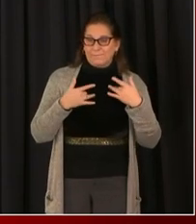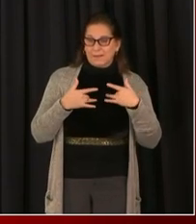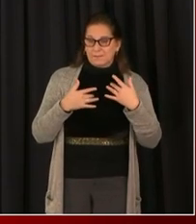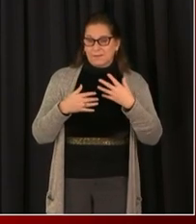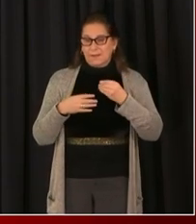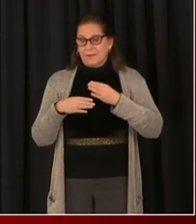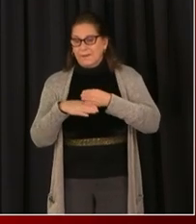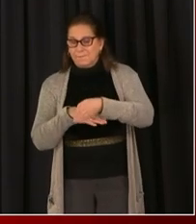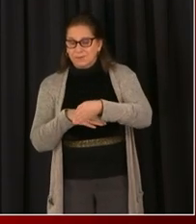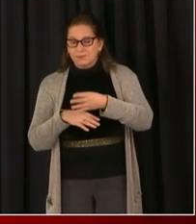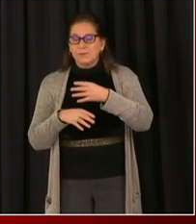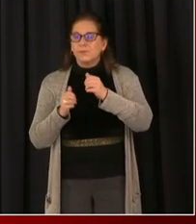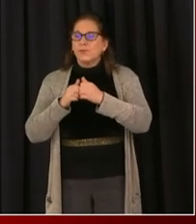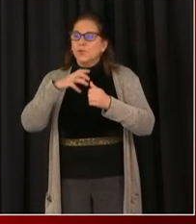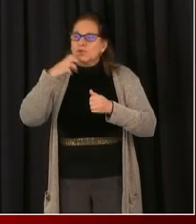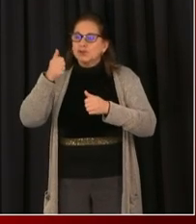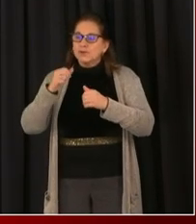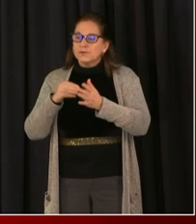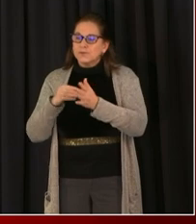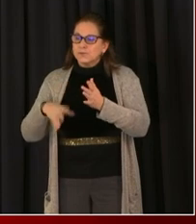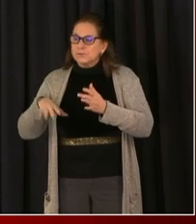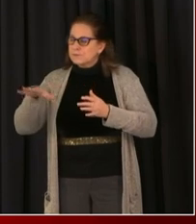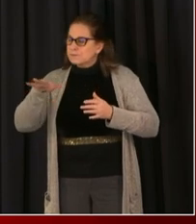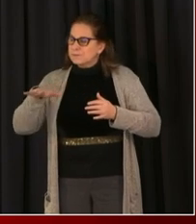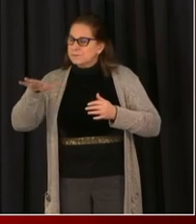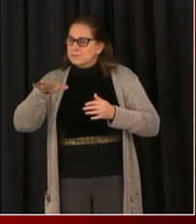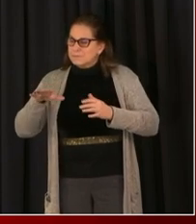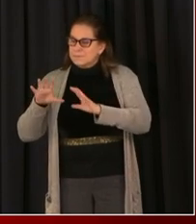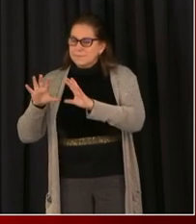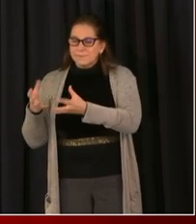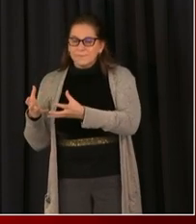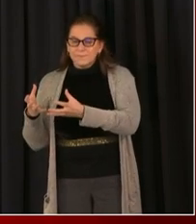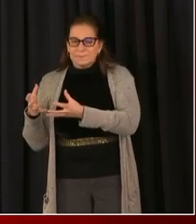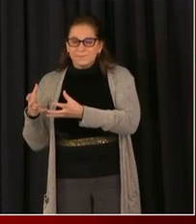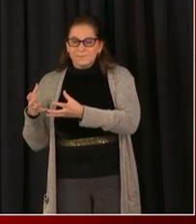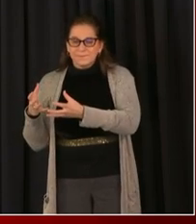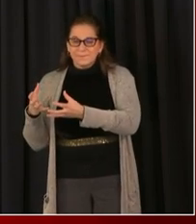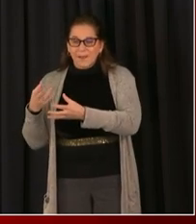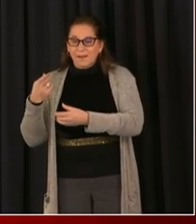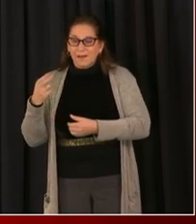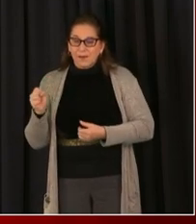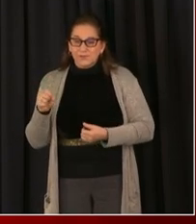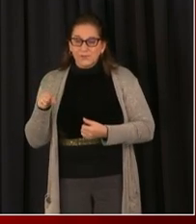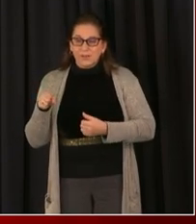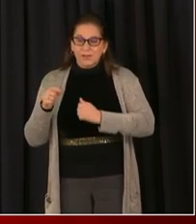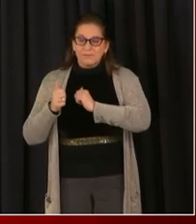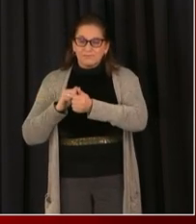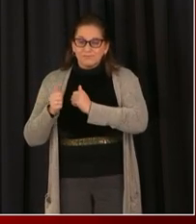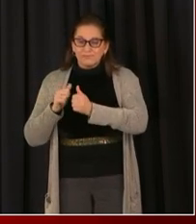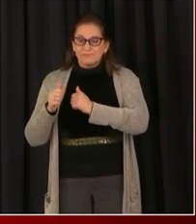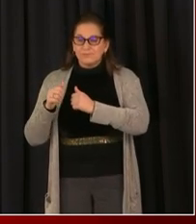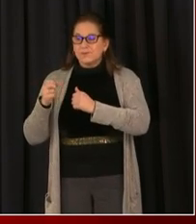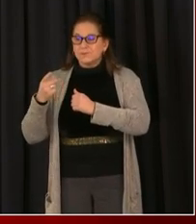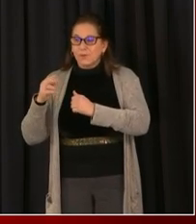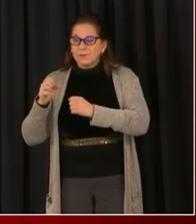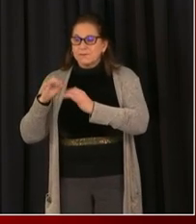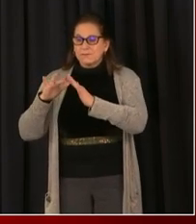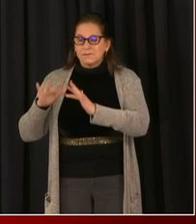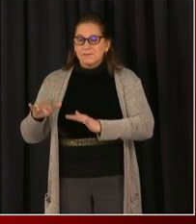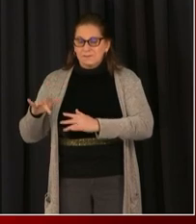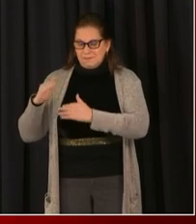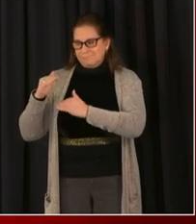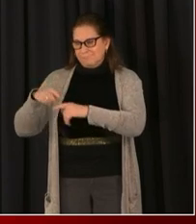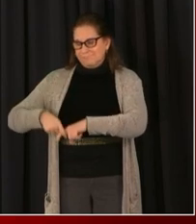students. So high school extracurricular sports activities and competitions are suspended for DC public schools,